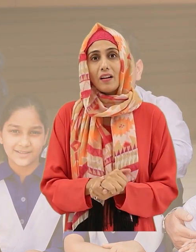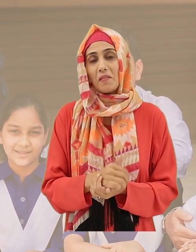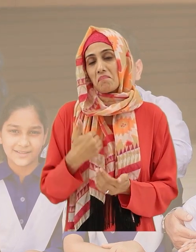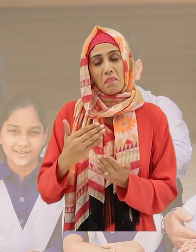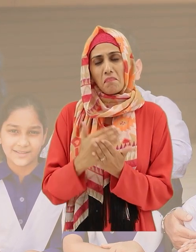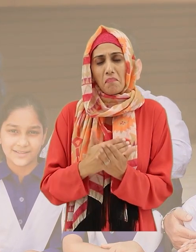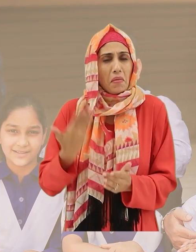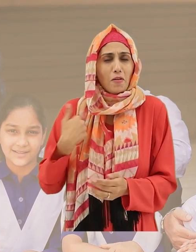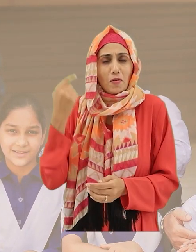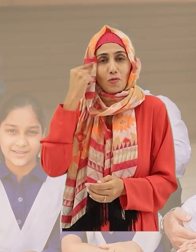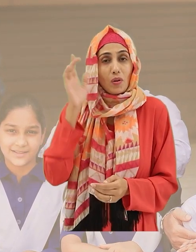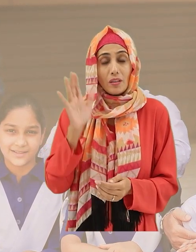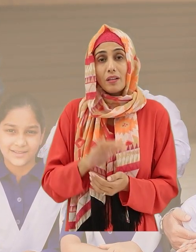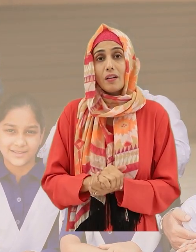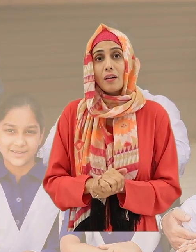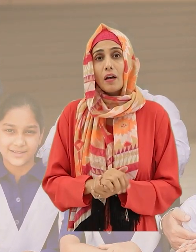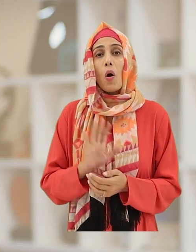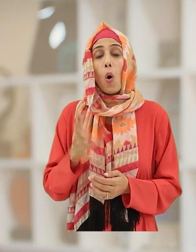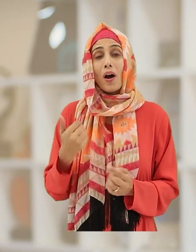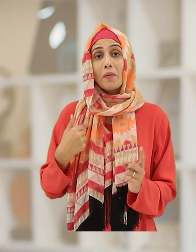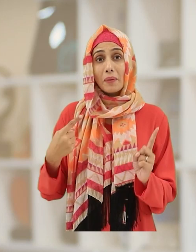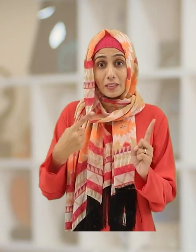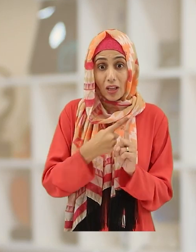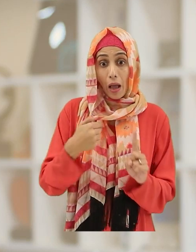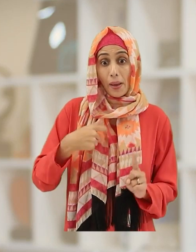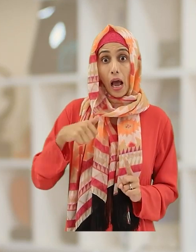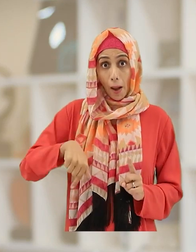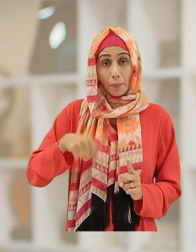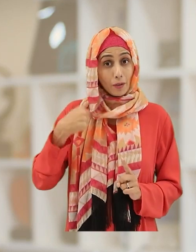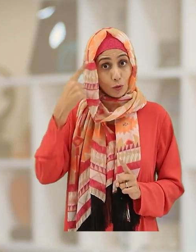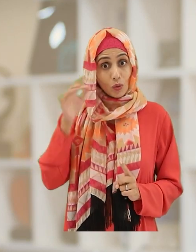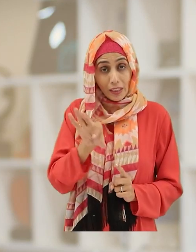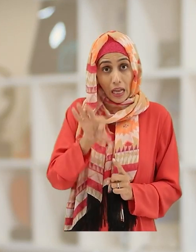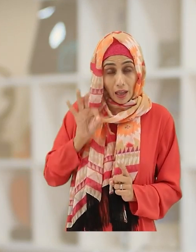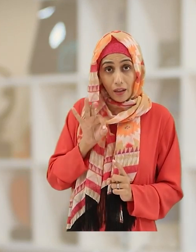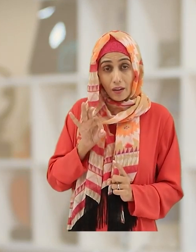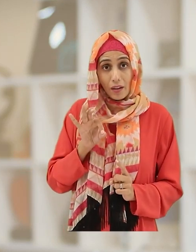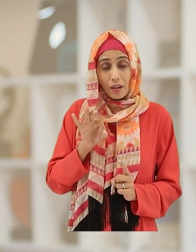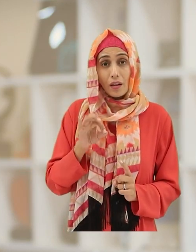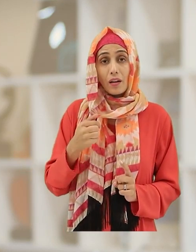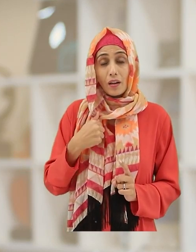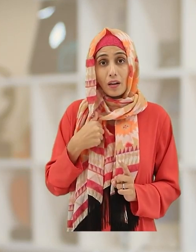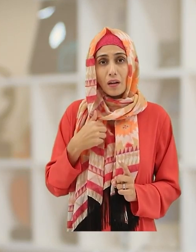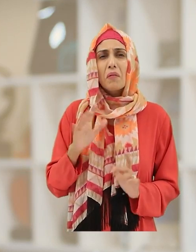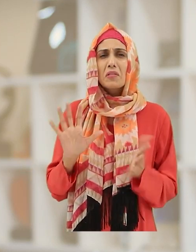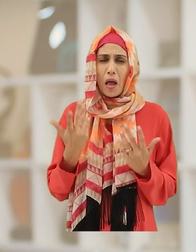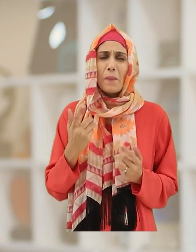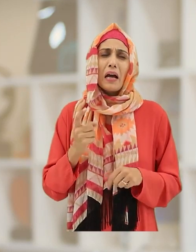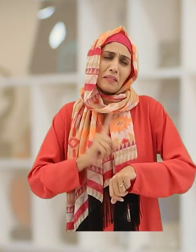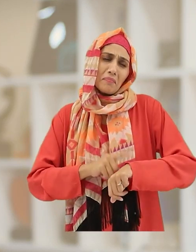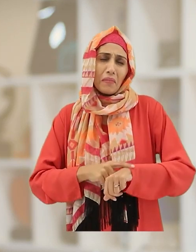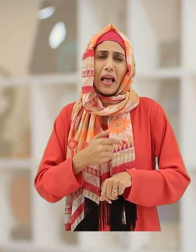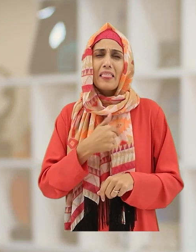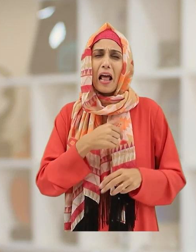So I couldn't have planned that. And it wasn't some mission we chose. In fact, I pretty much